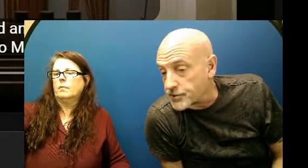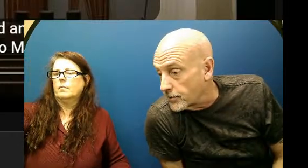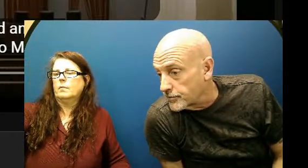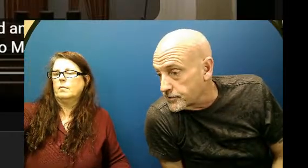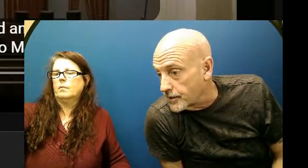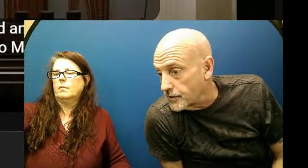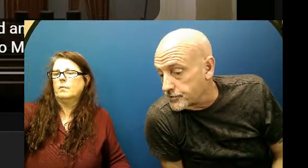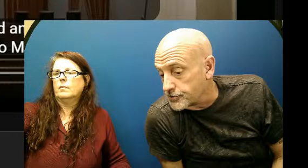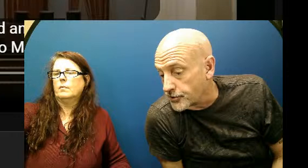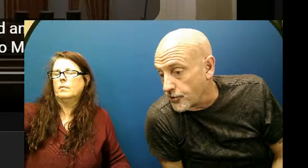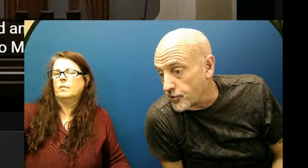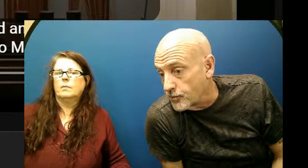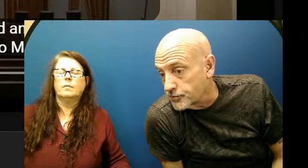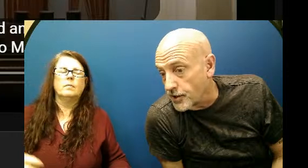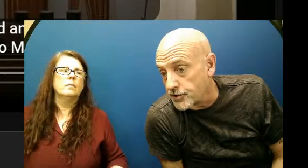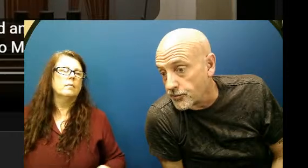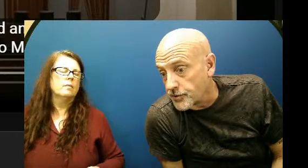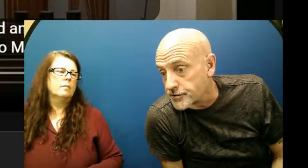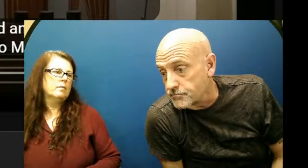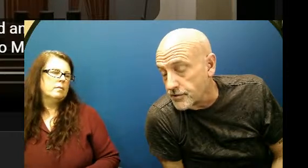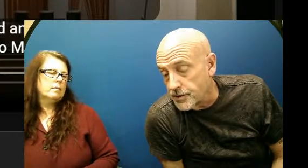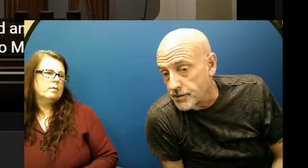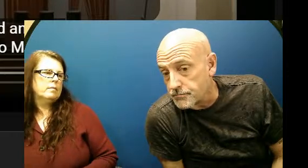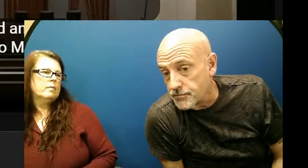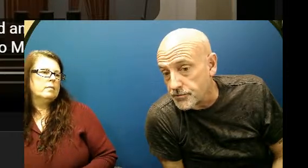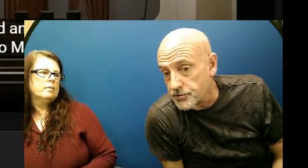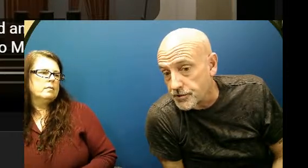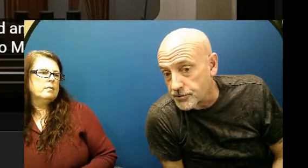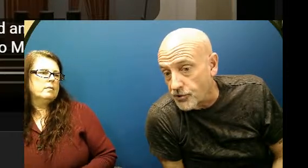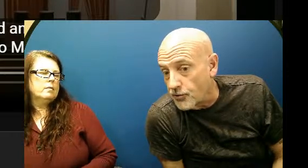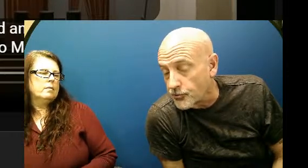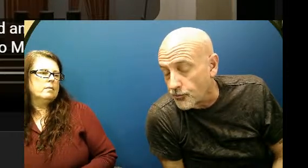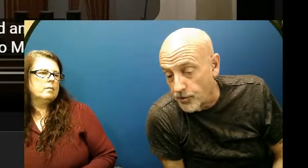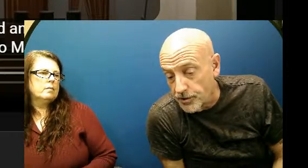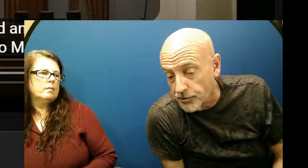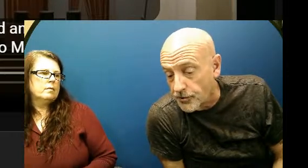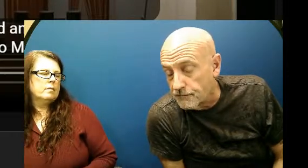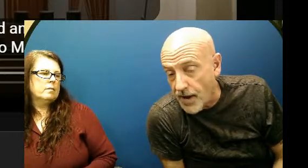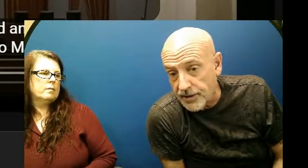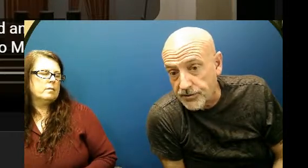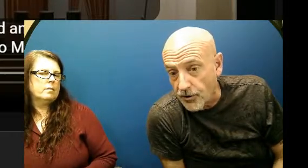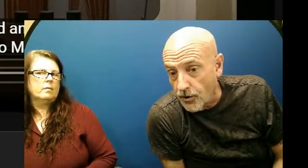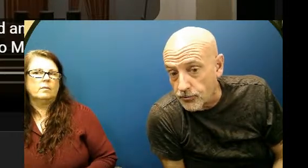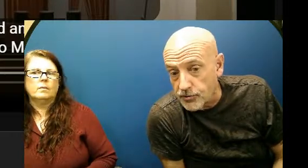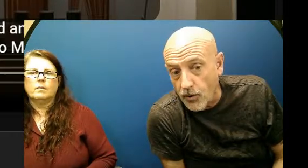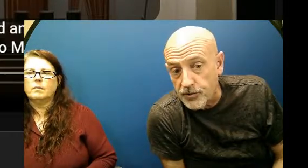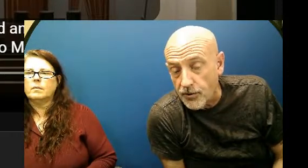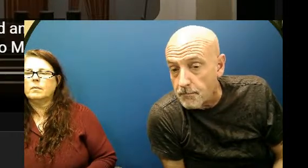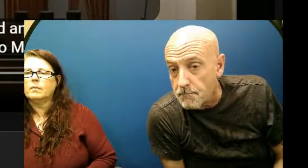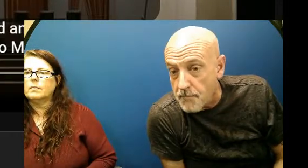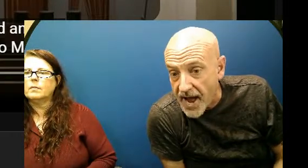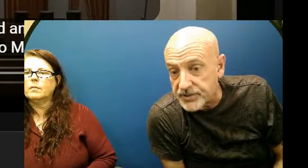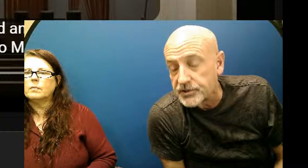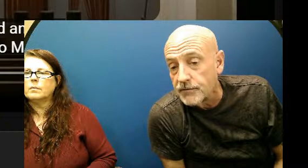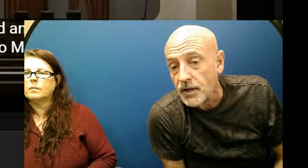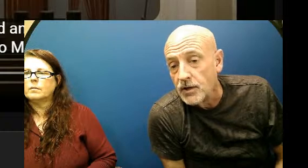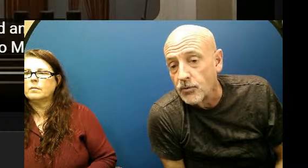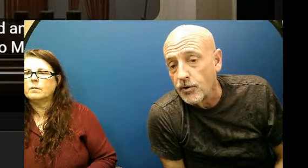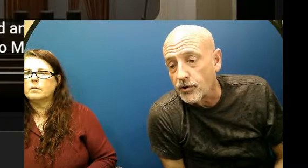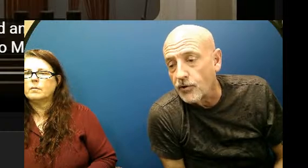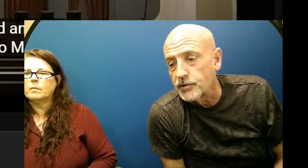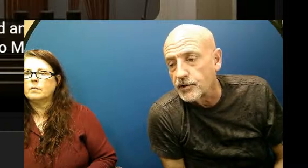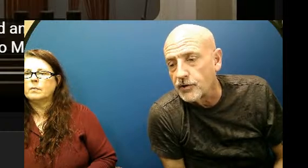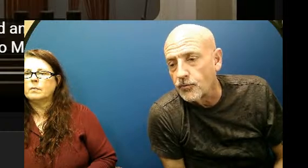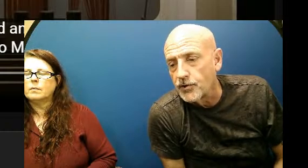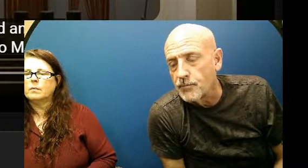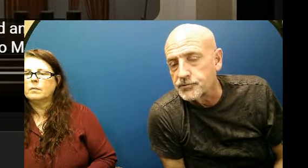and particularly technology security, will tell you that the concerns are real, they're valid, they're ongoing, they're massive. We